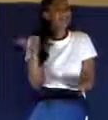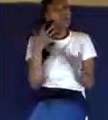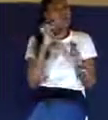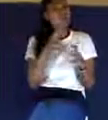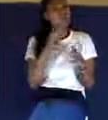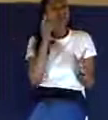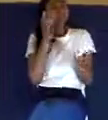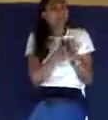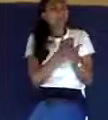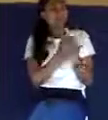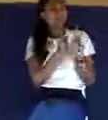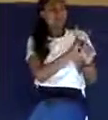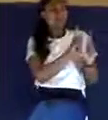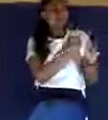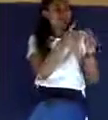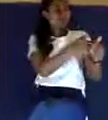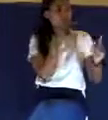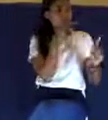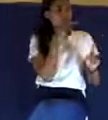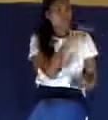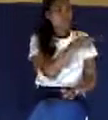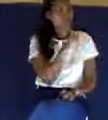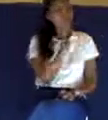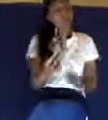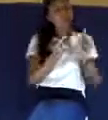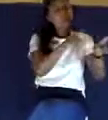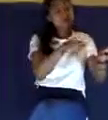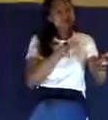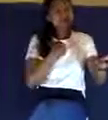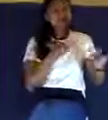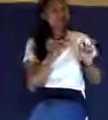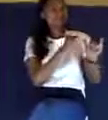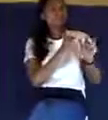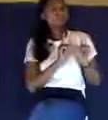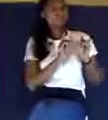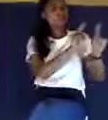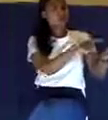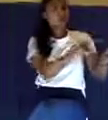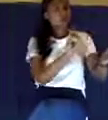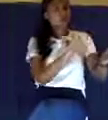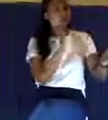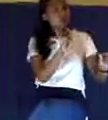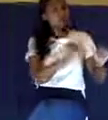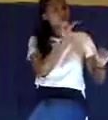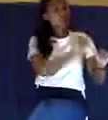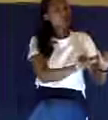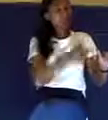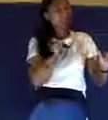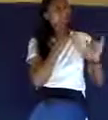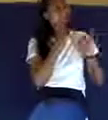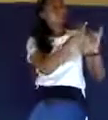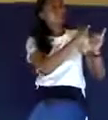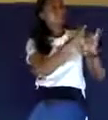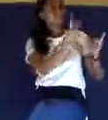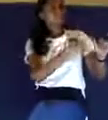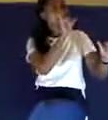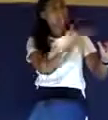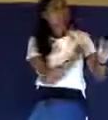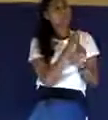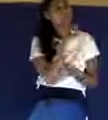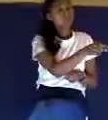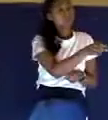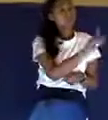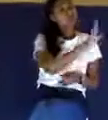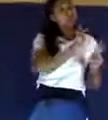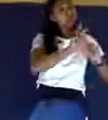following after thee. For whither thou goest, I will go, and whither thou lodgest, I will lodge. And thy people